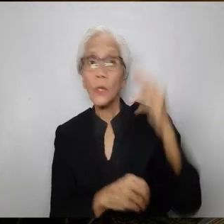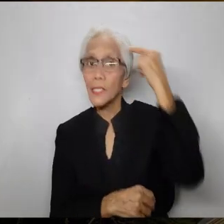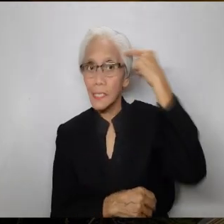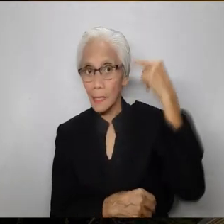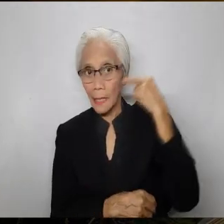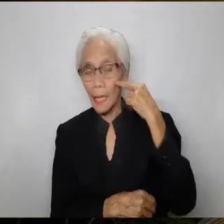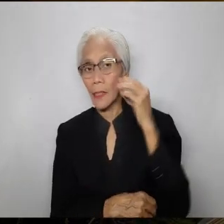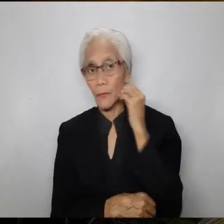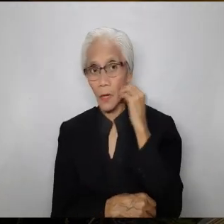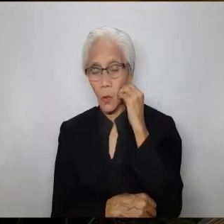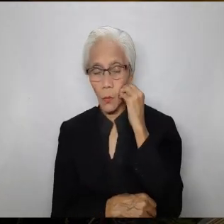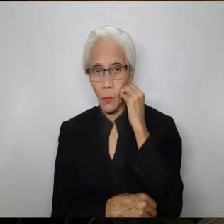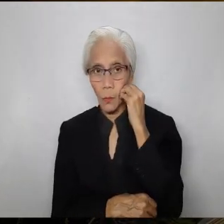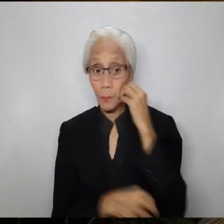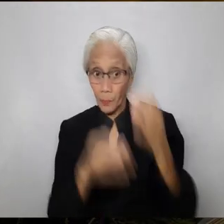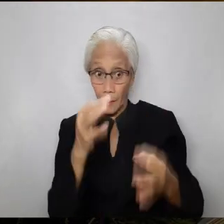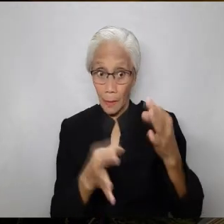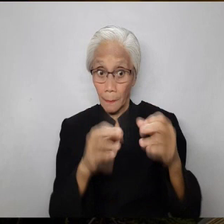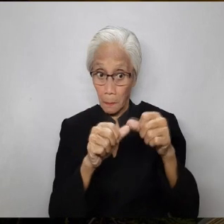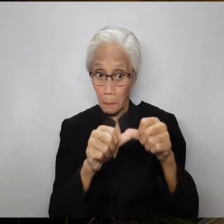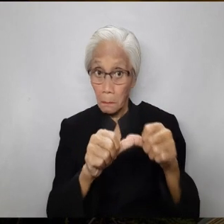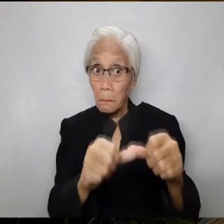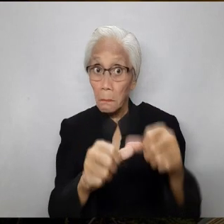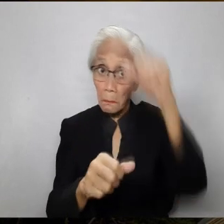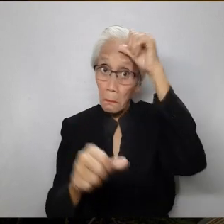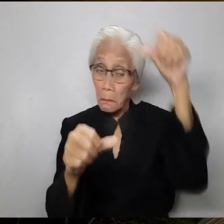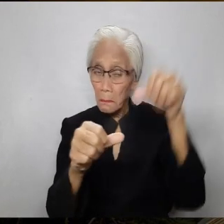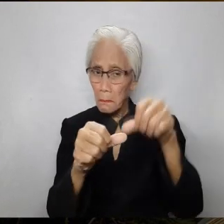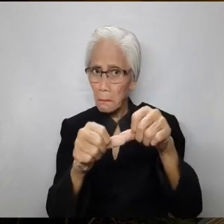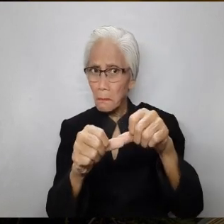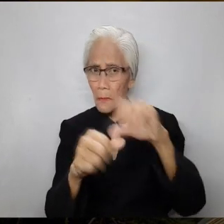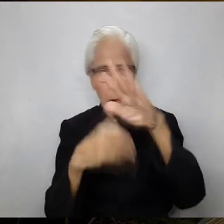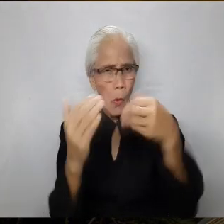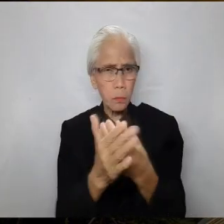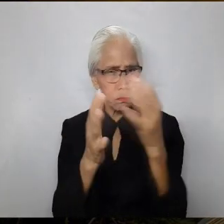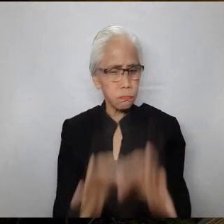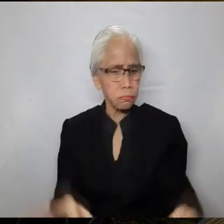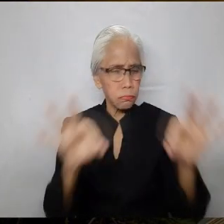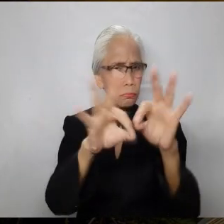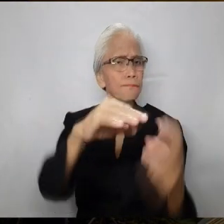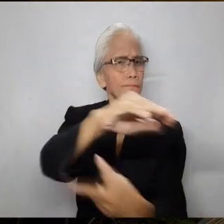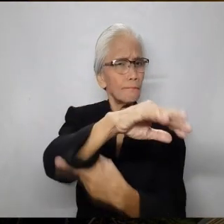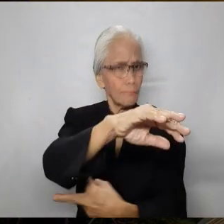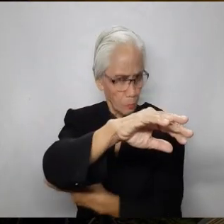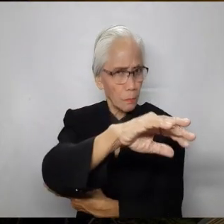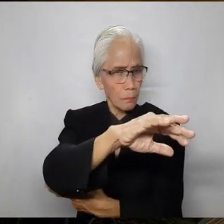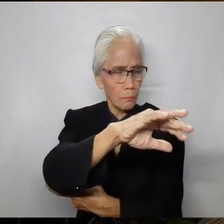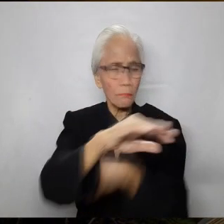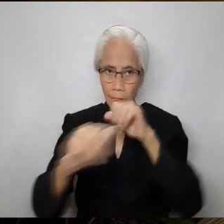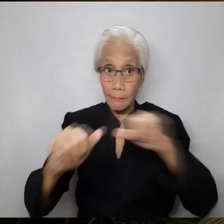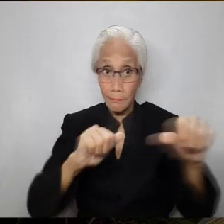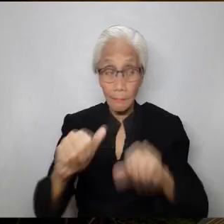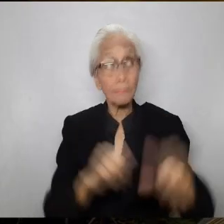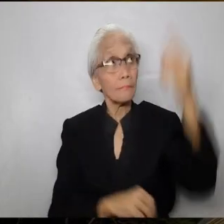God who is head of the home. If we keep this all-important bridge flowing